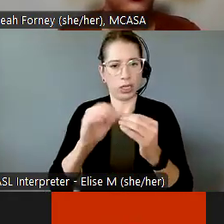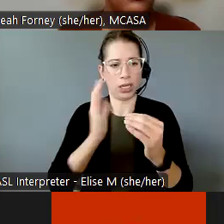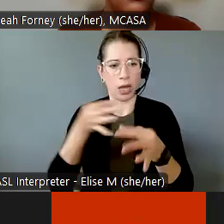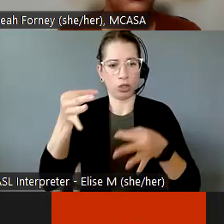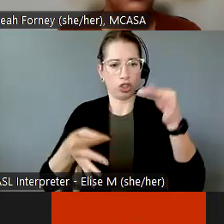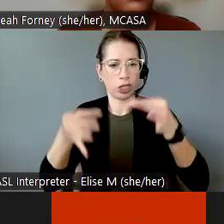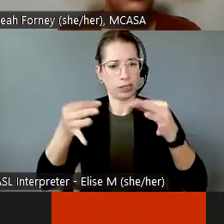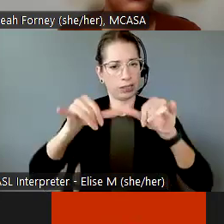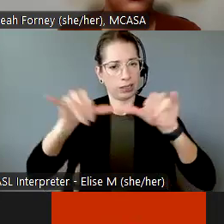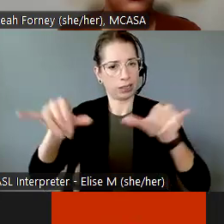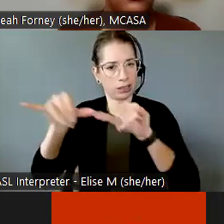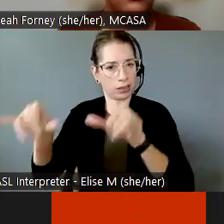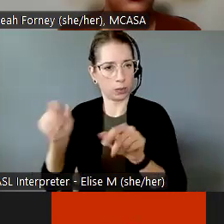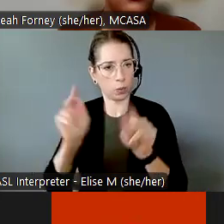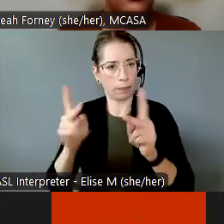systems.